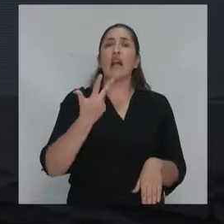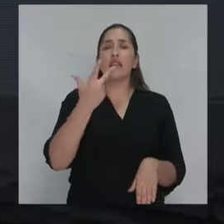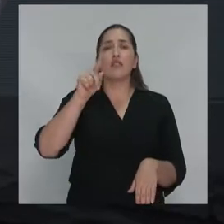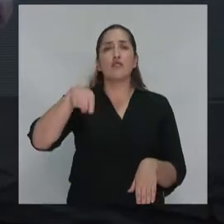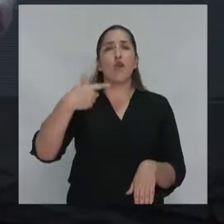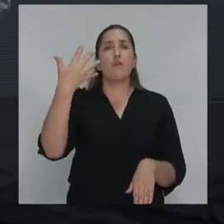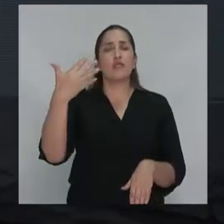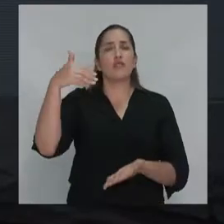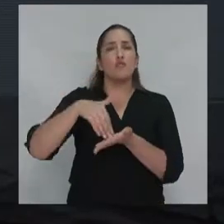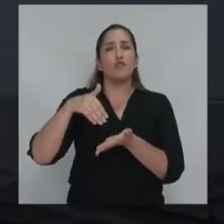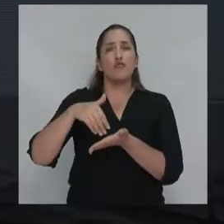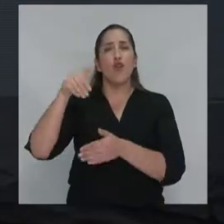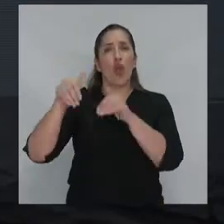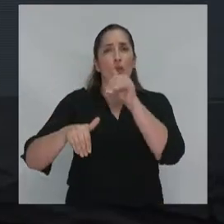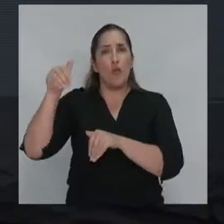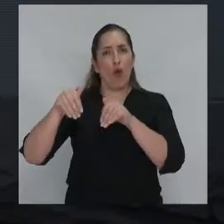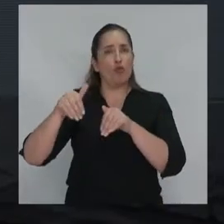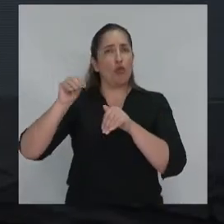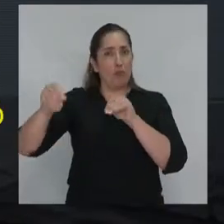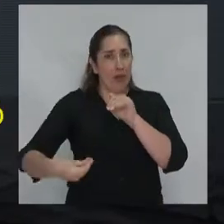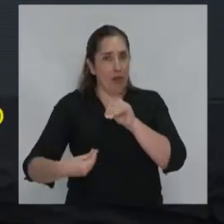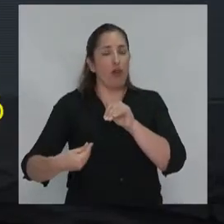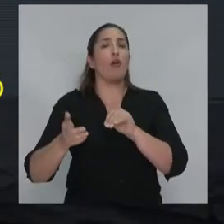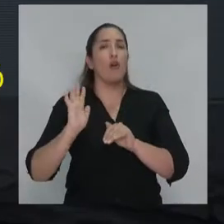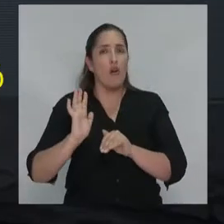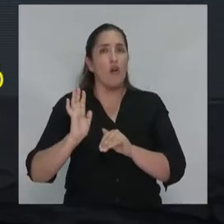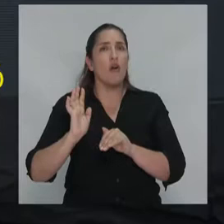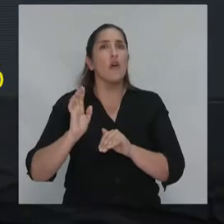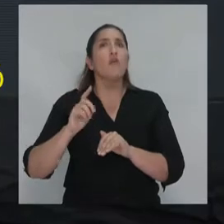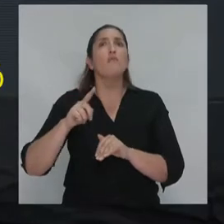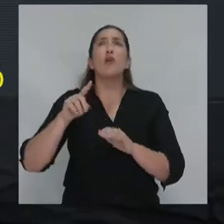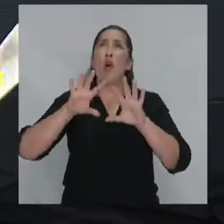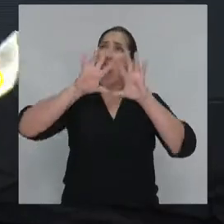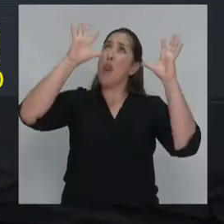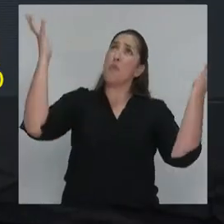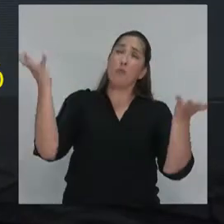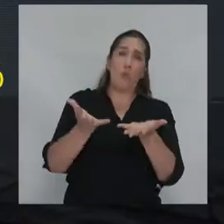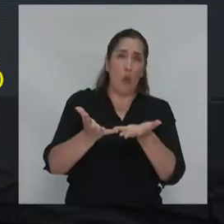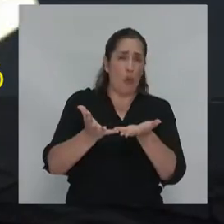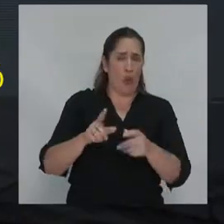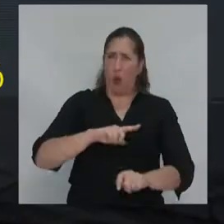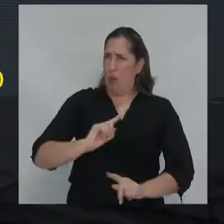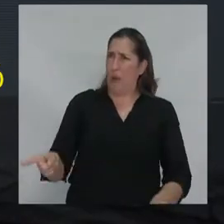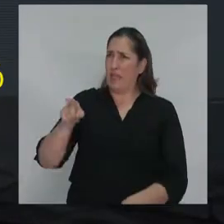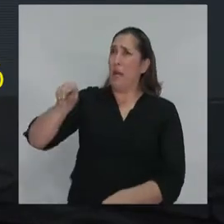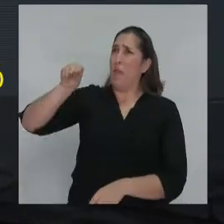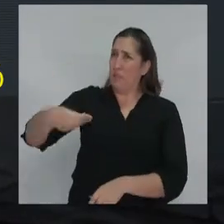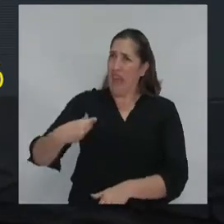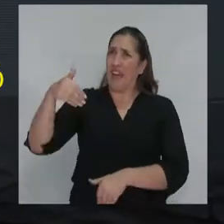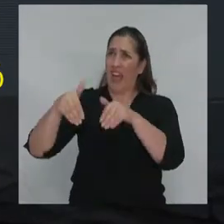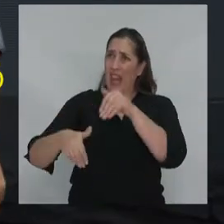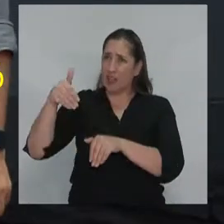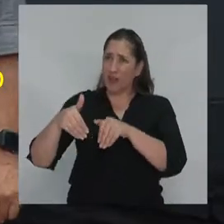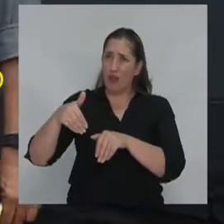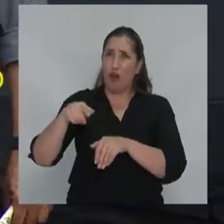Nowhere else in the world that calls itself democracy to somebody lose an election by 3.5 million and they win the White House anyway.